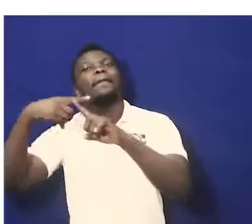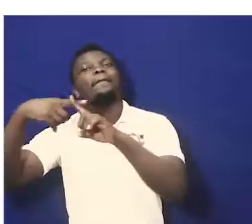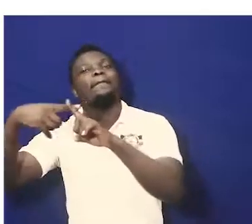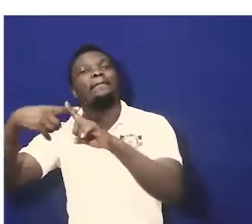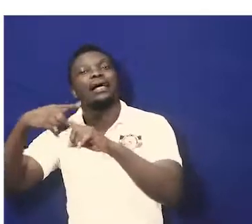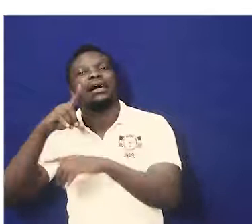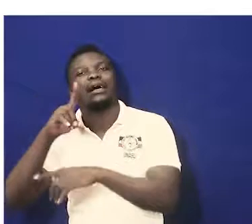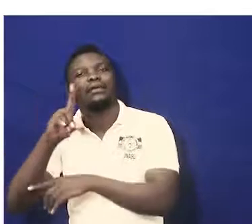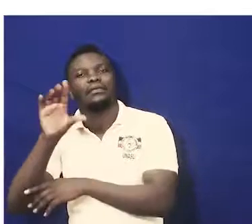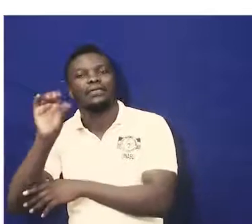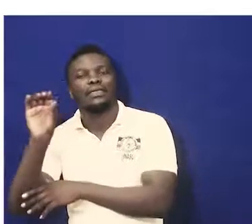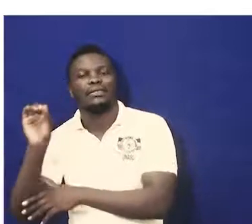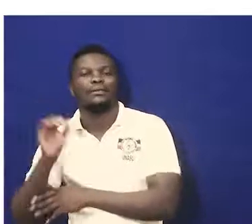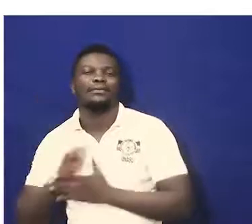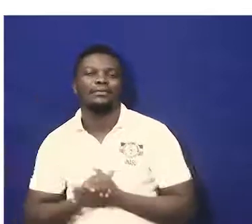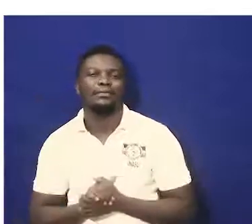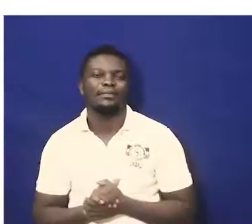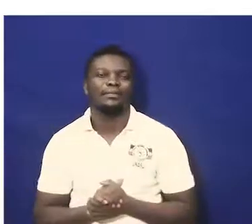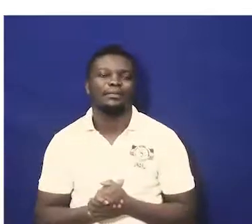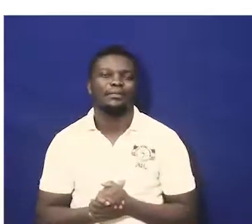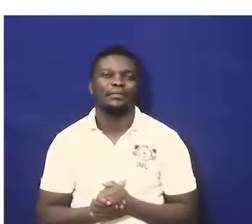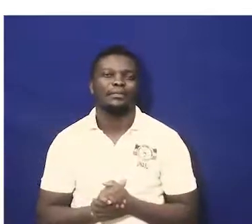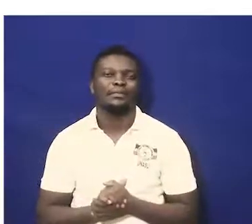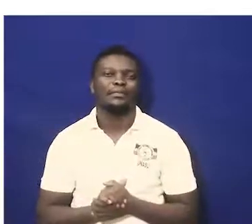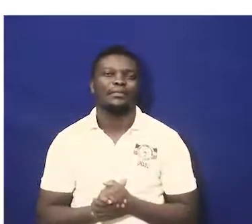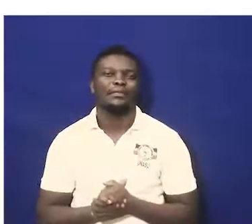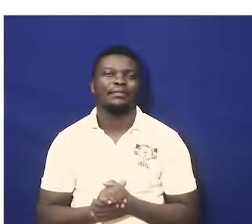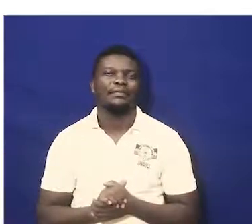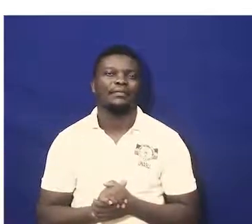multiplied by 100.